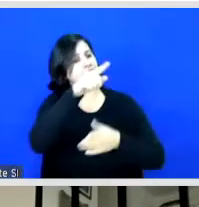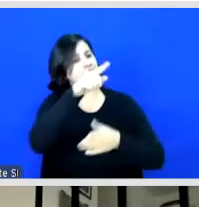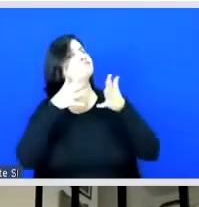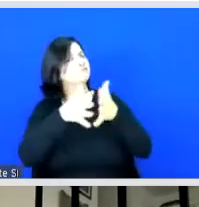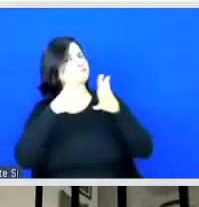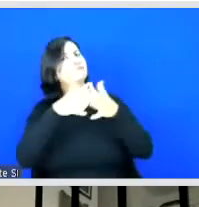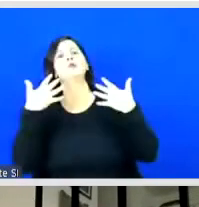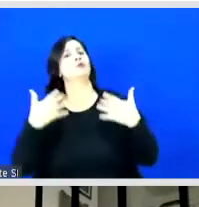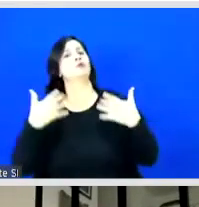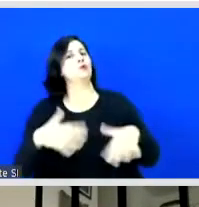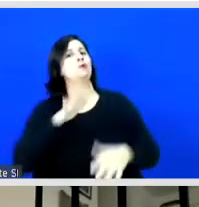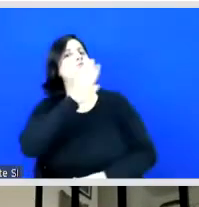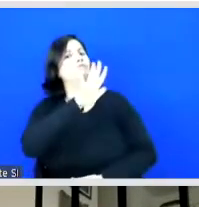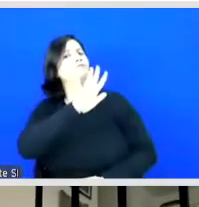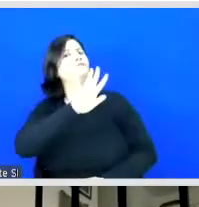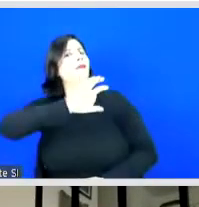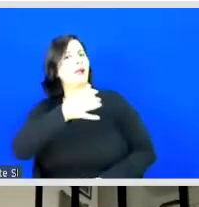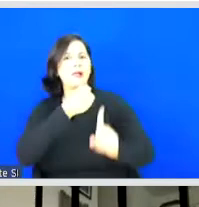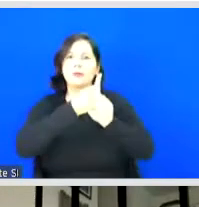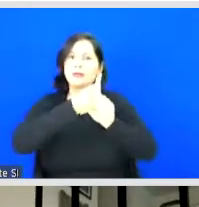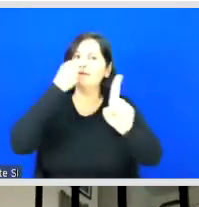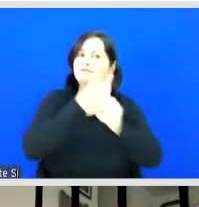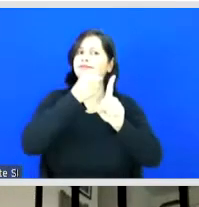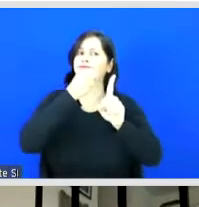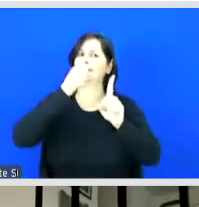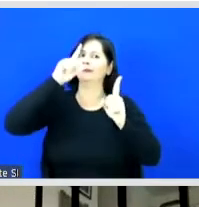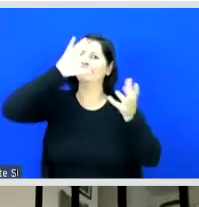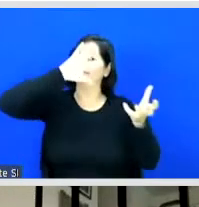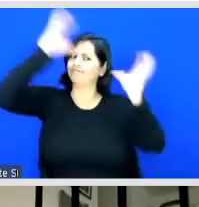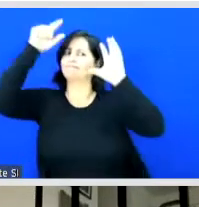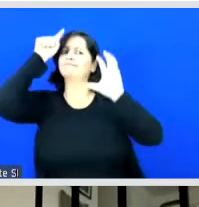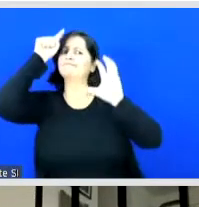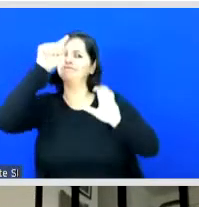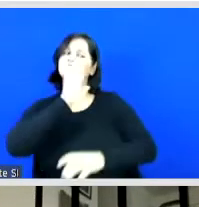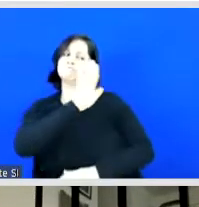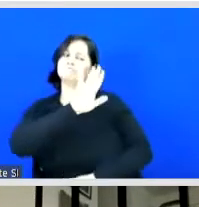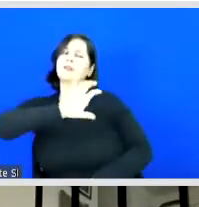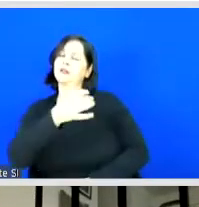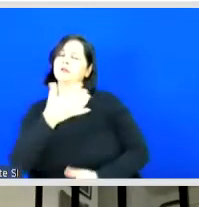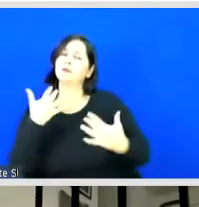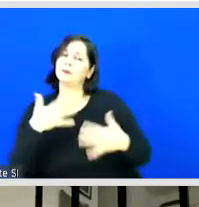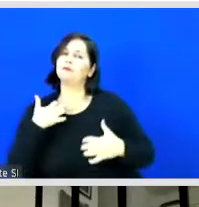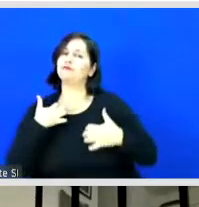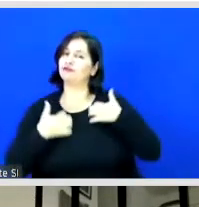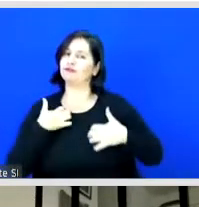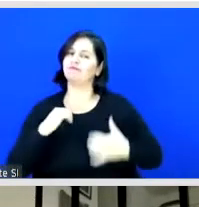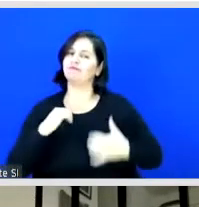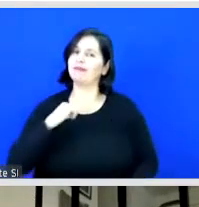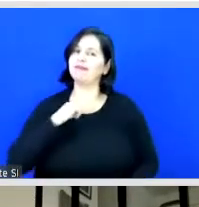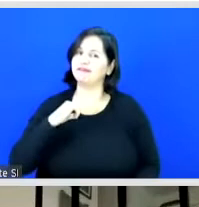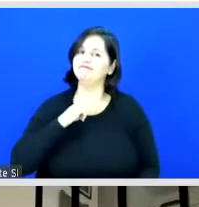region. And we are heading next with a question for Her Excellency Mary Robinson. We are very